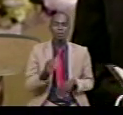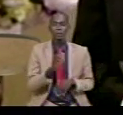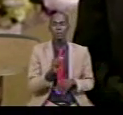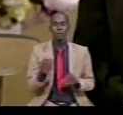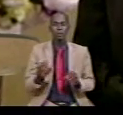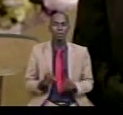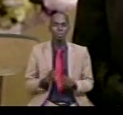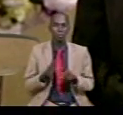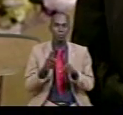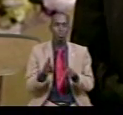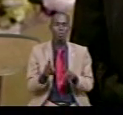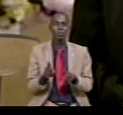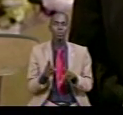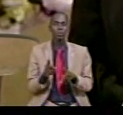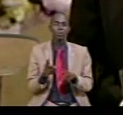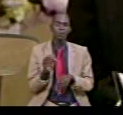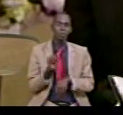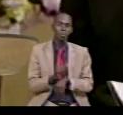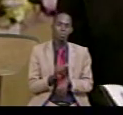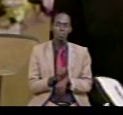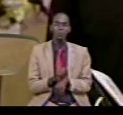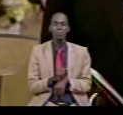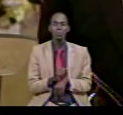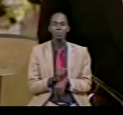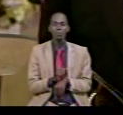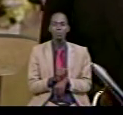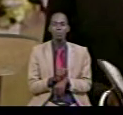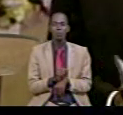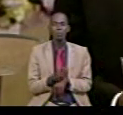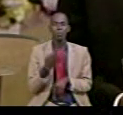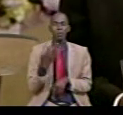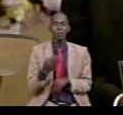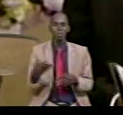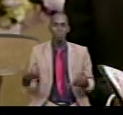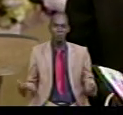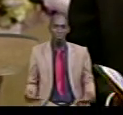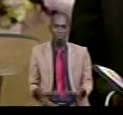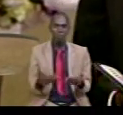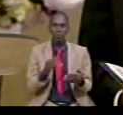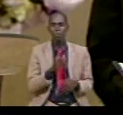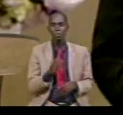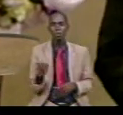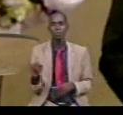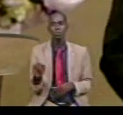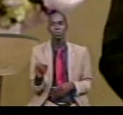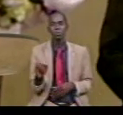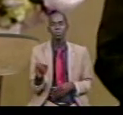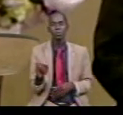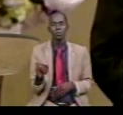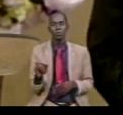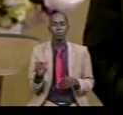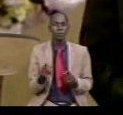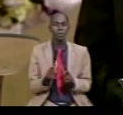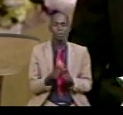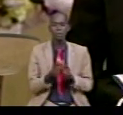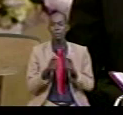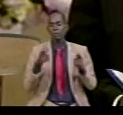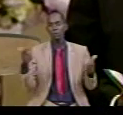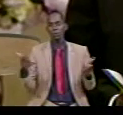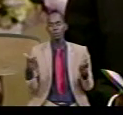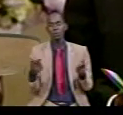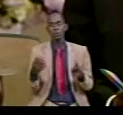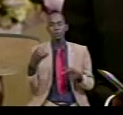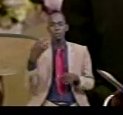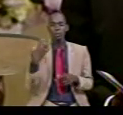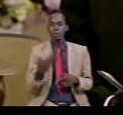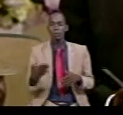and pleasurable assignment of introducing two landmark publications of Deeper Christian Life